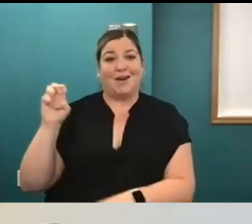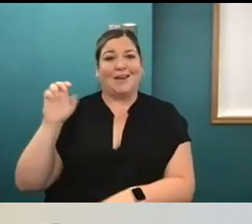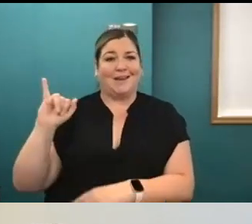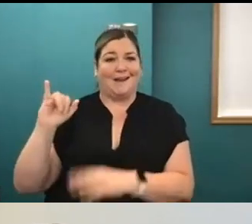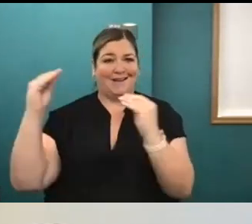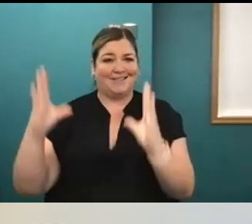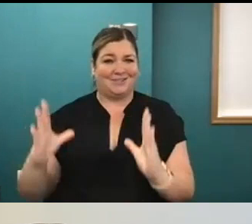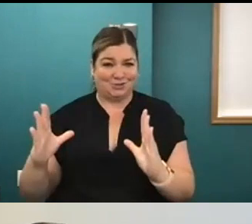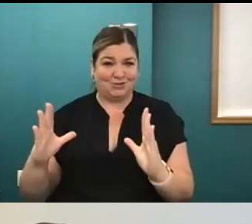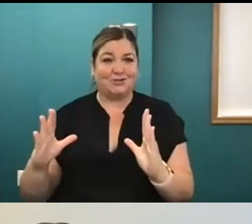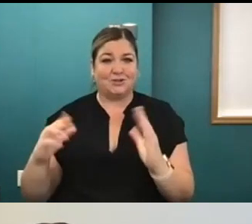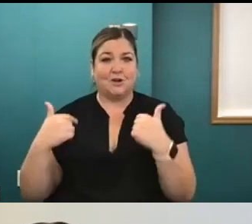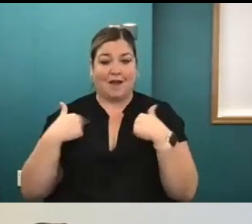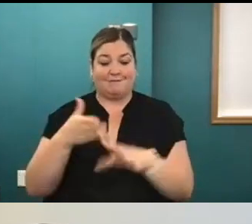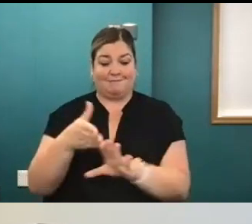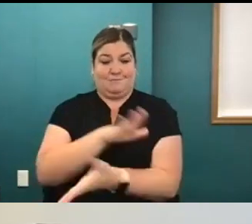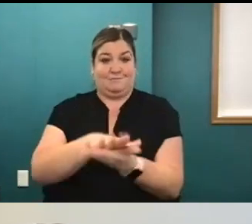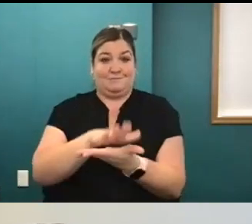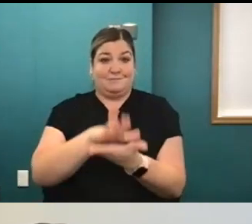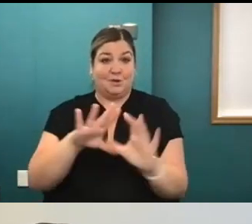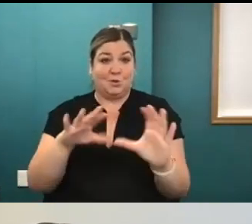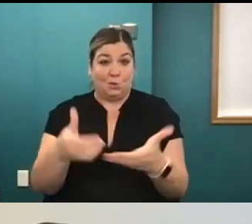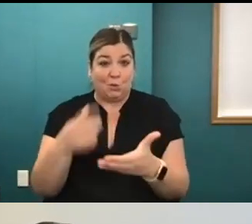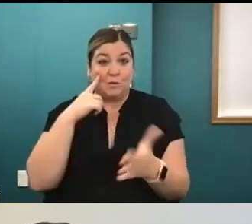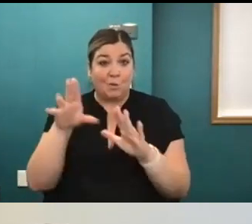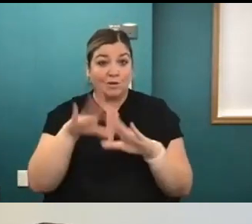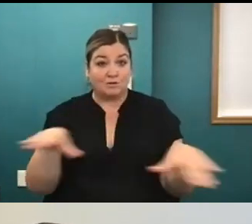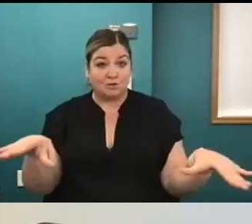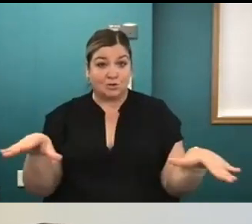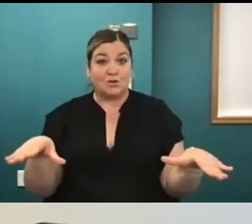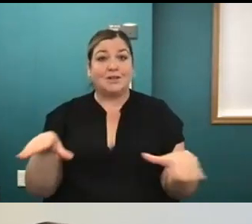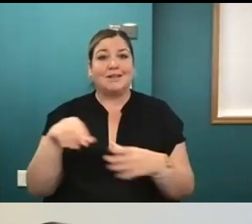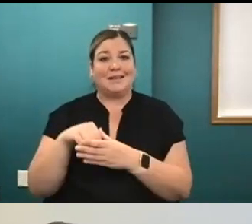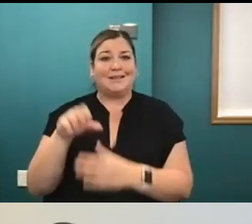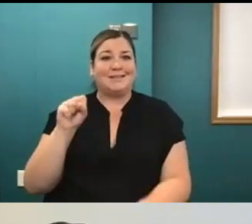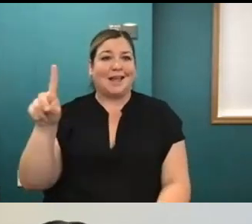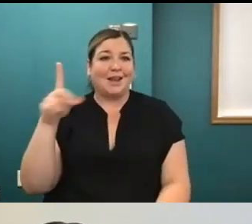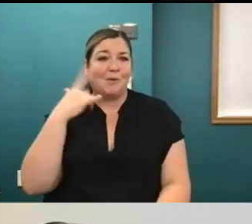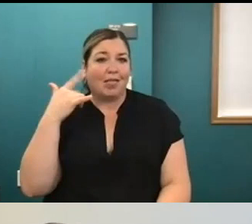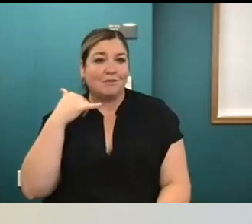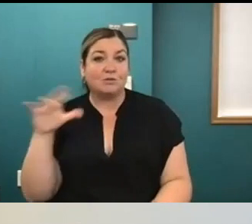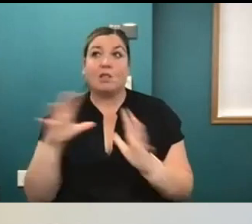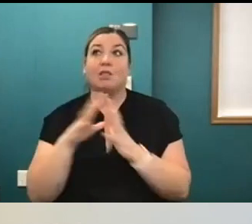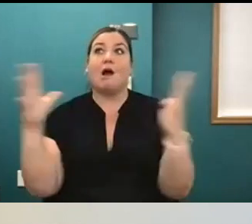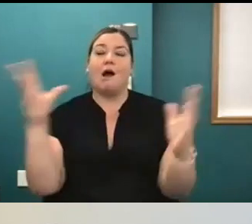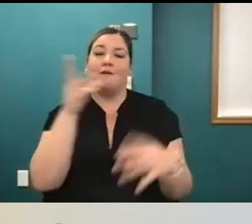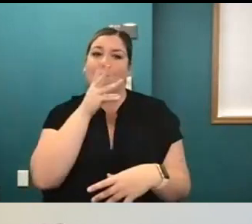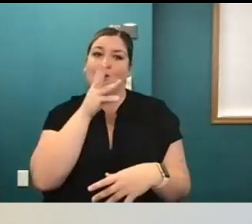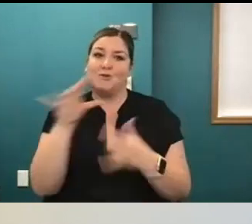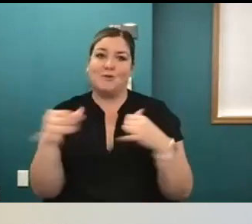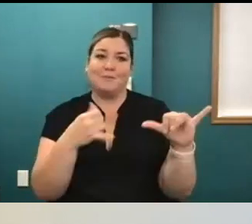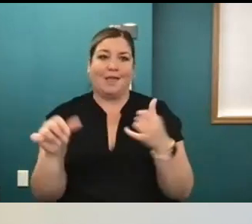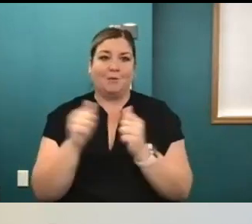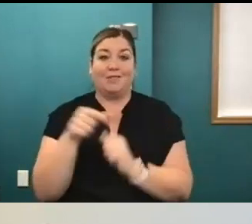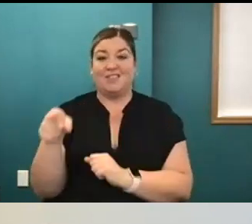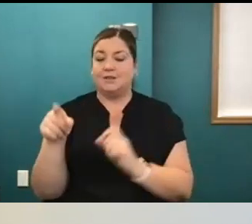So I had the preschool group of children, and in San Diego, we used to do a lot of water play. And this processor was